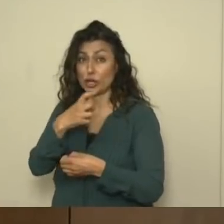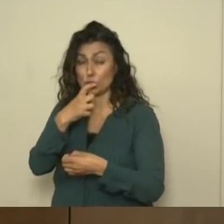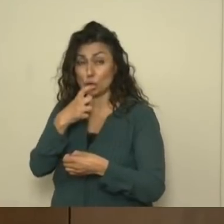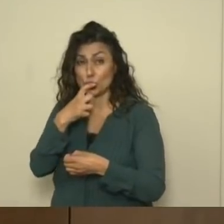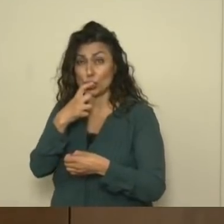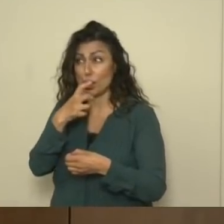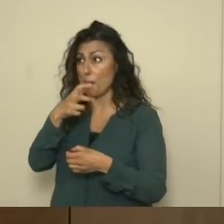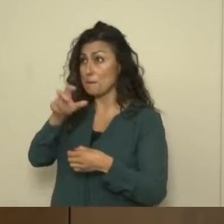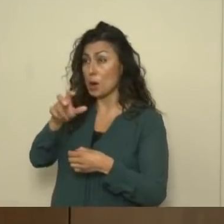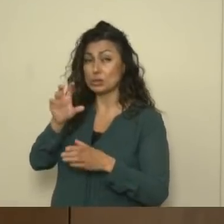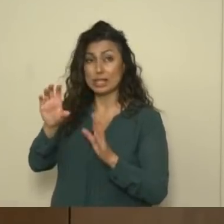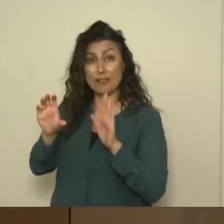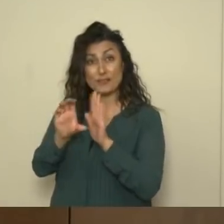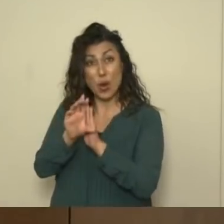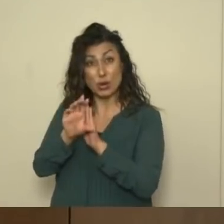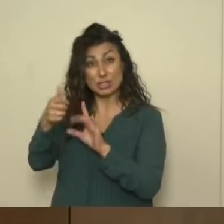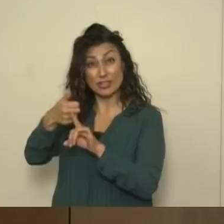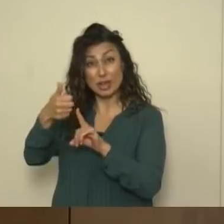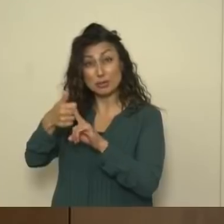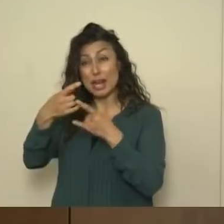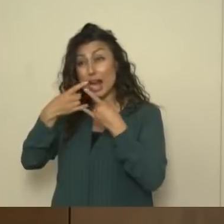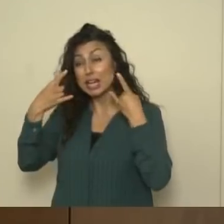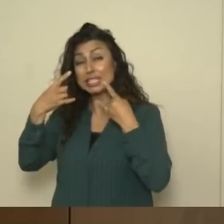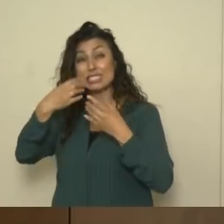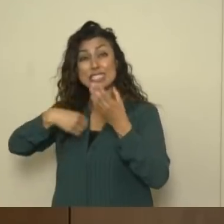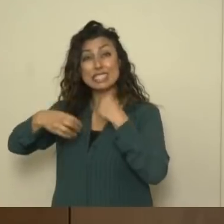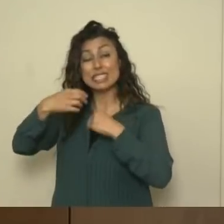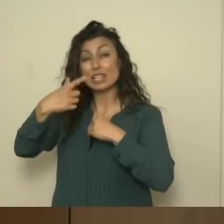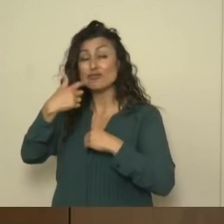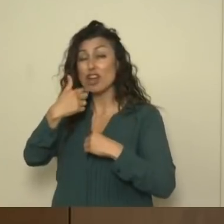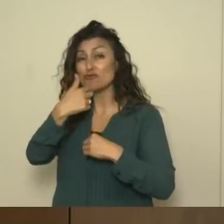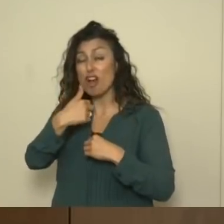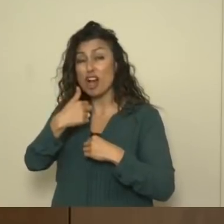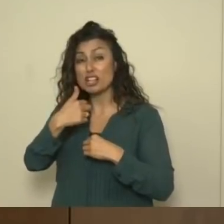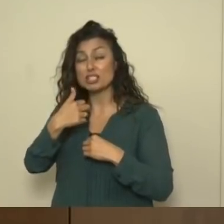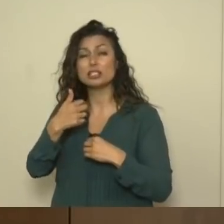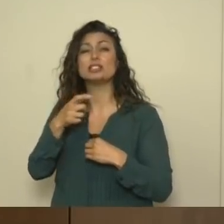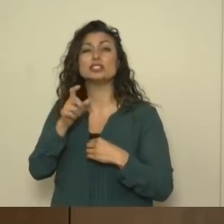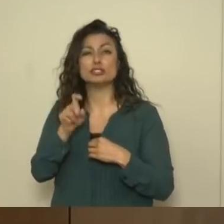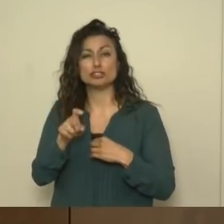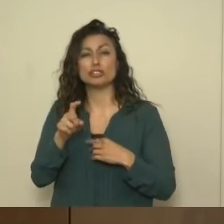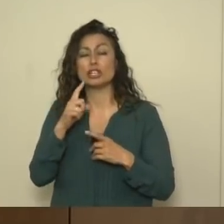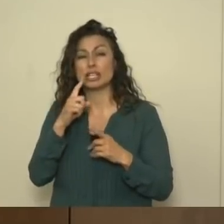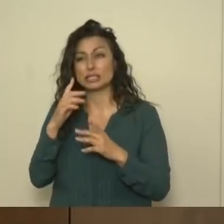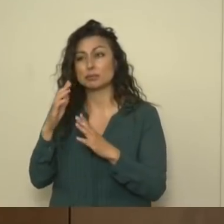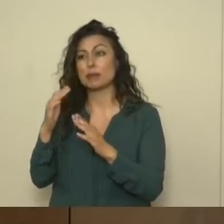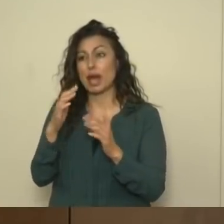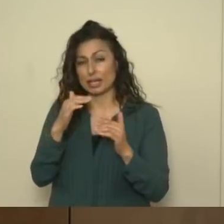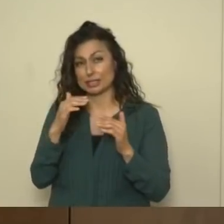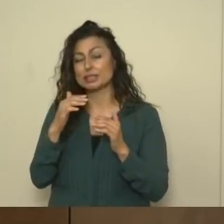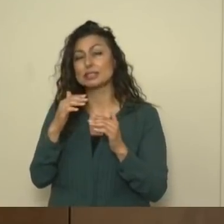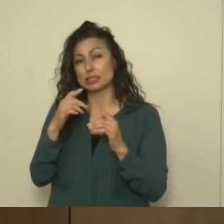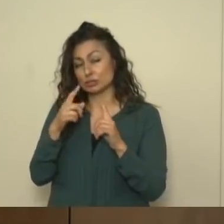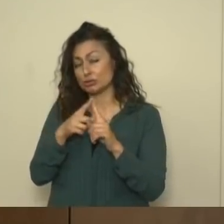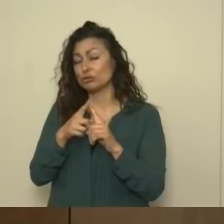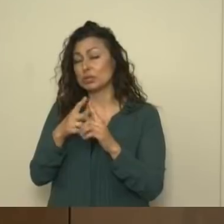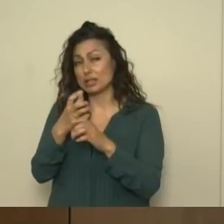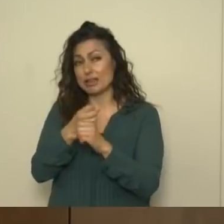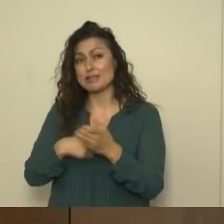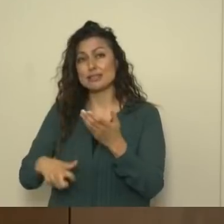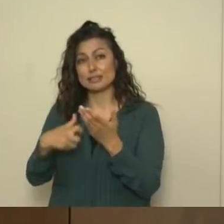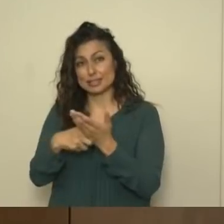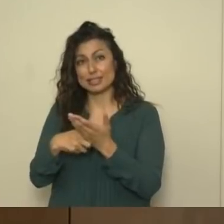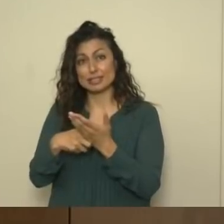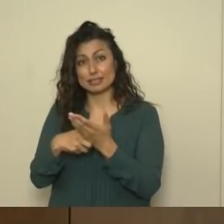posting photos of themselves eating at restaurants, should expect to be cited as such and